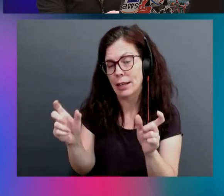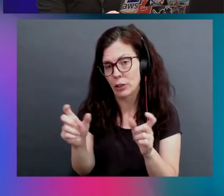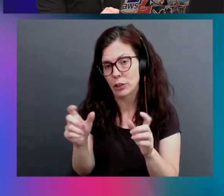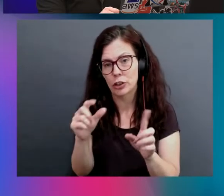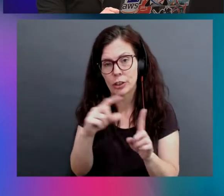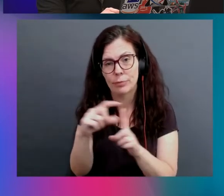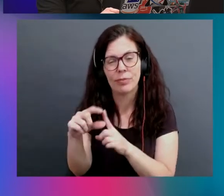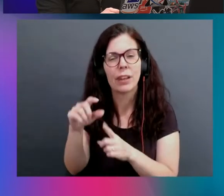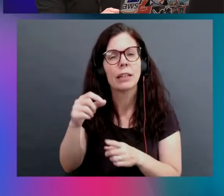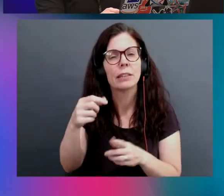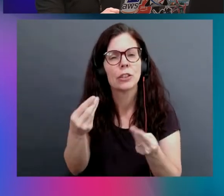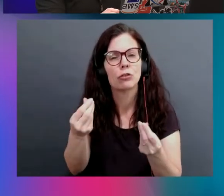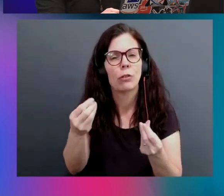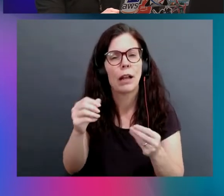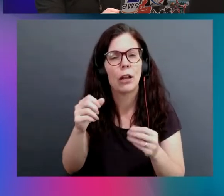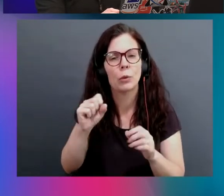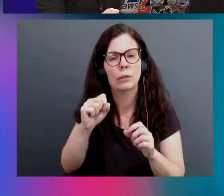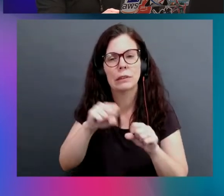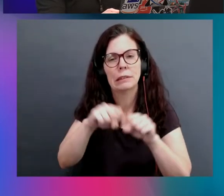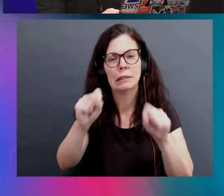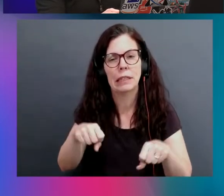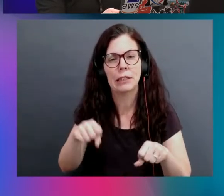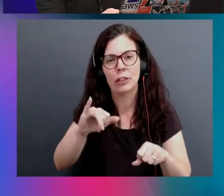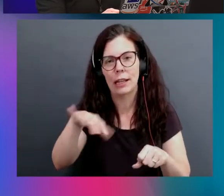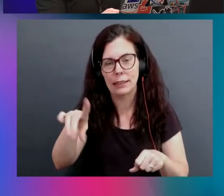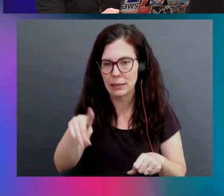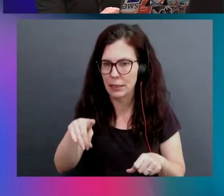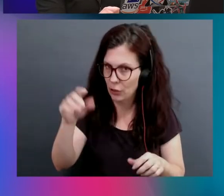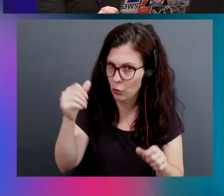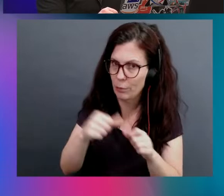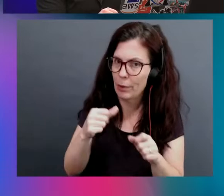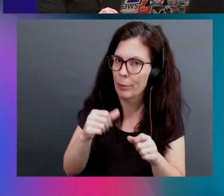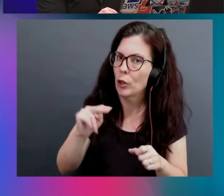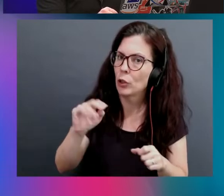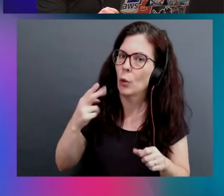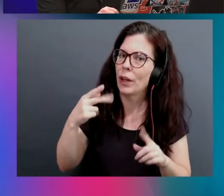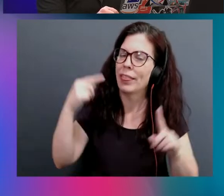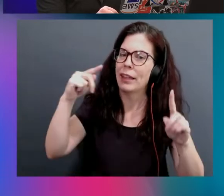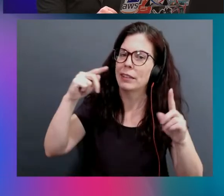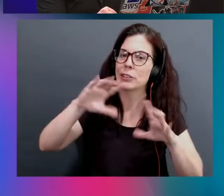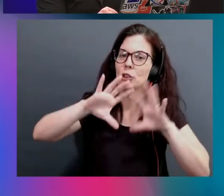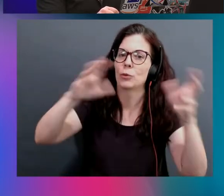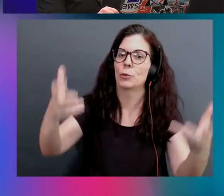ID. Yeah. Keep in mind, NOAA is a constellation of satellites,